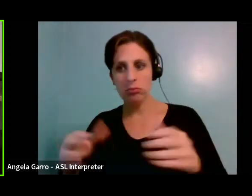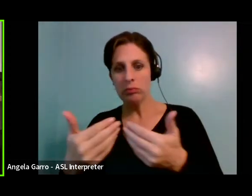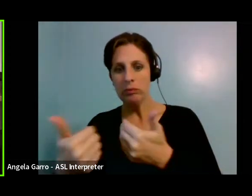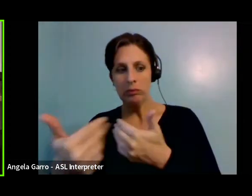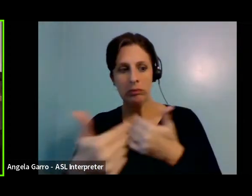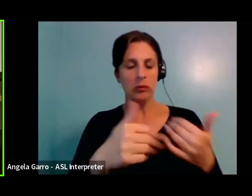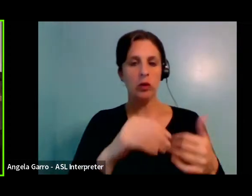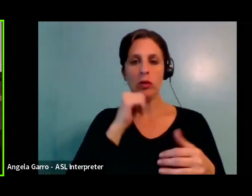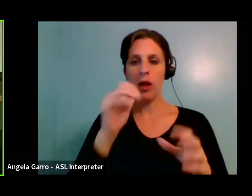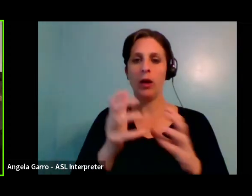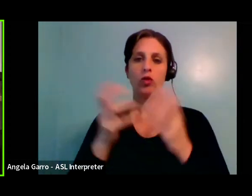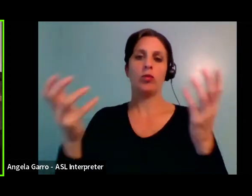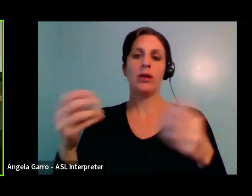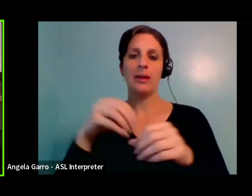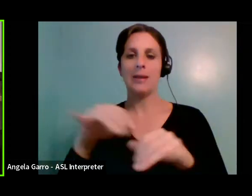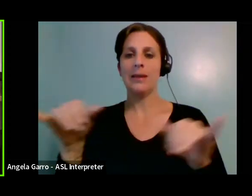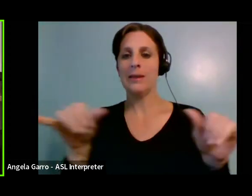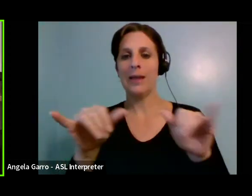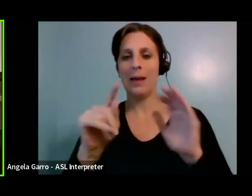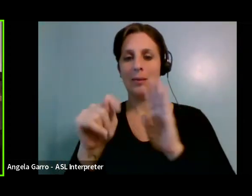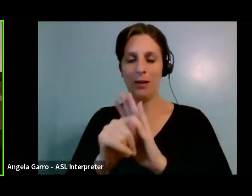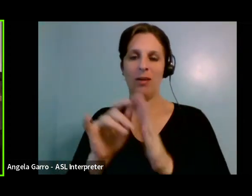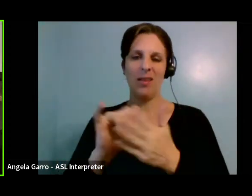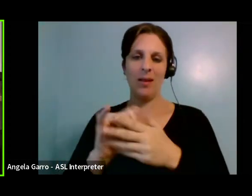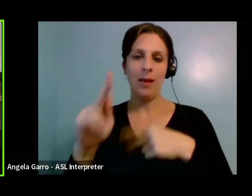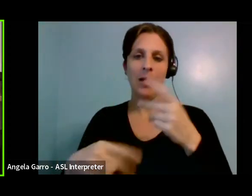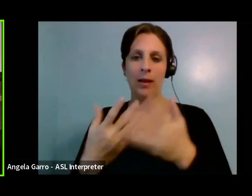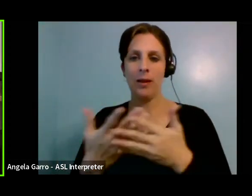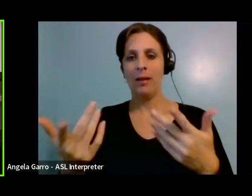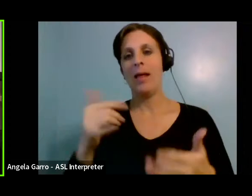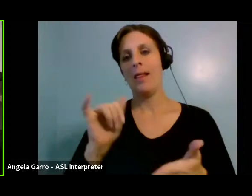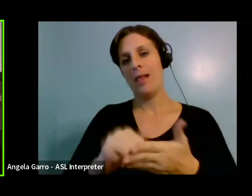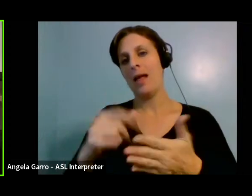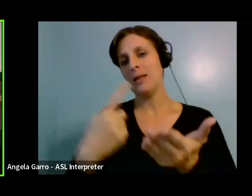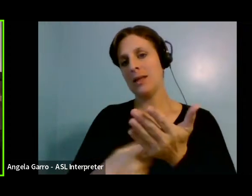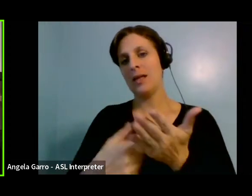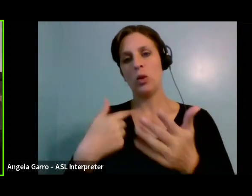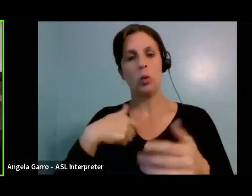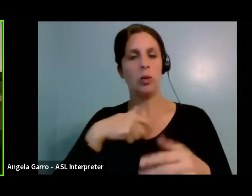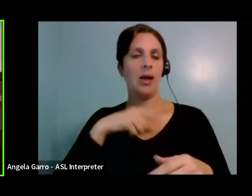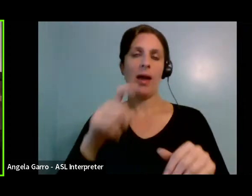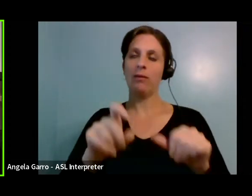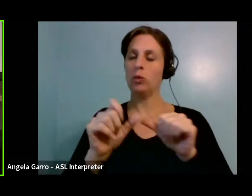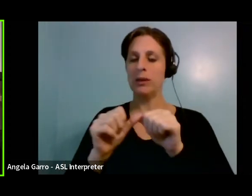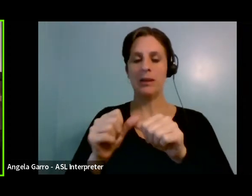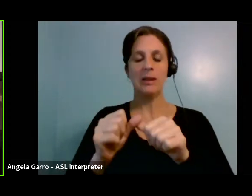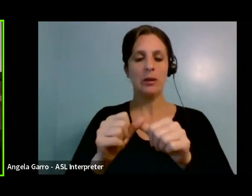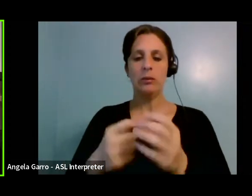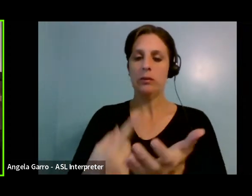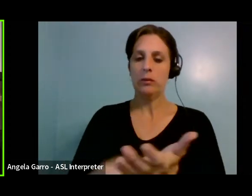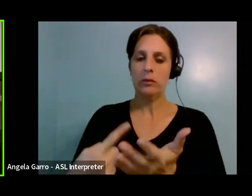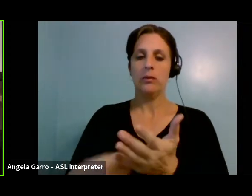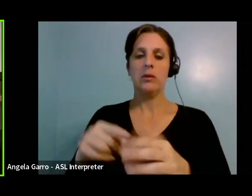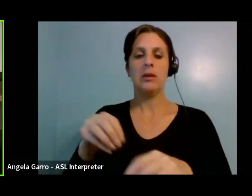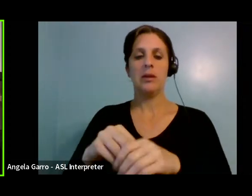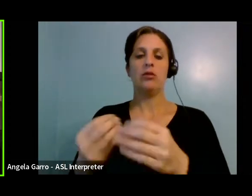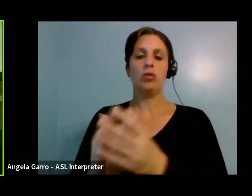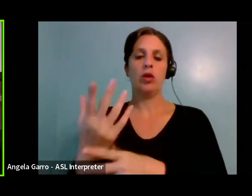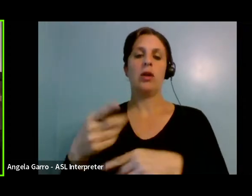period, and those kinds of things. So those are discussions we're going to have to continue to have this spring as we move into the